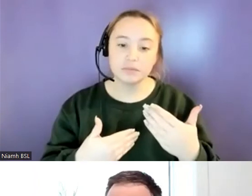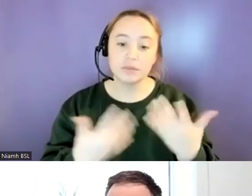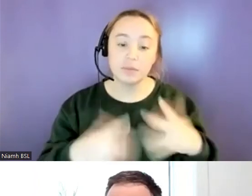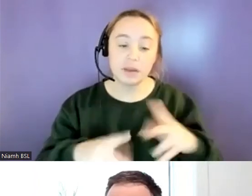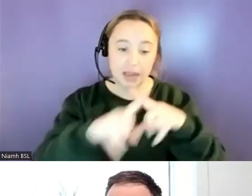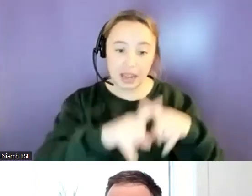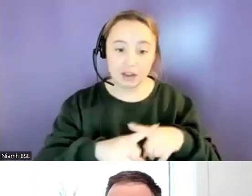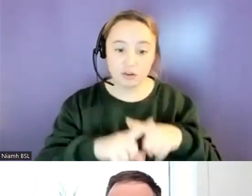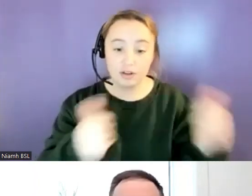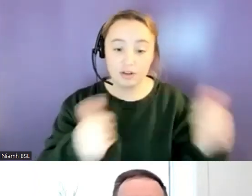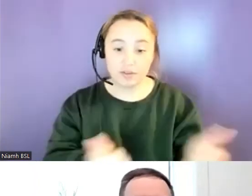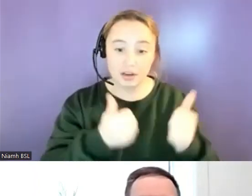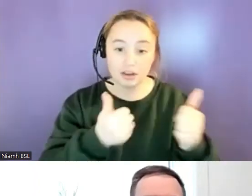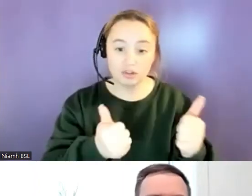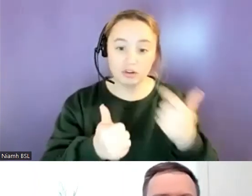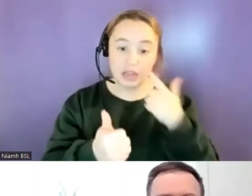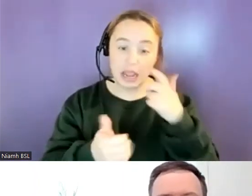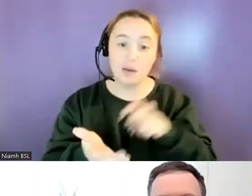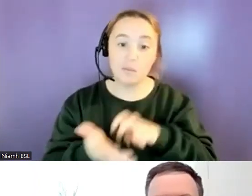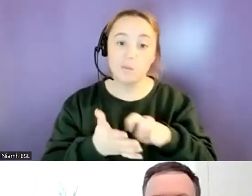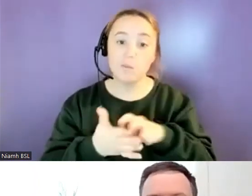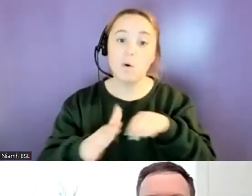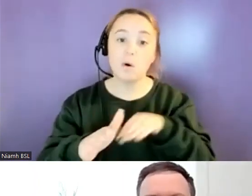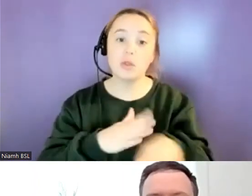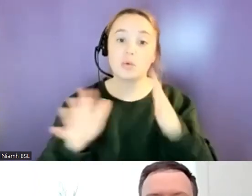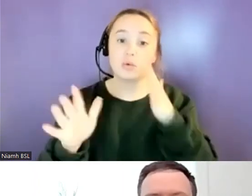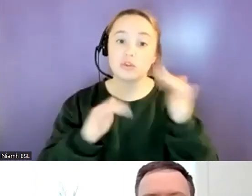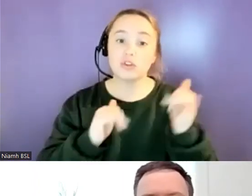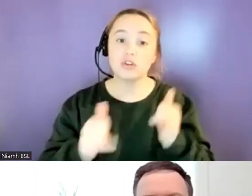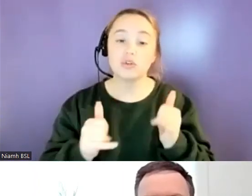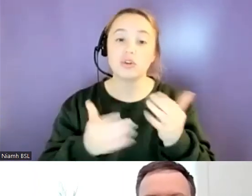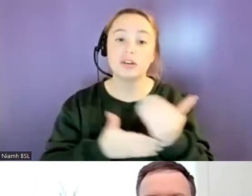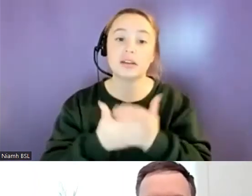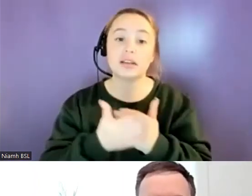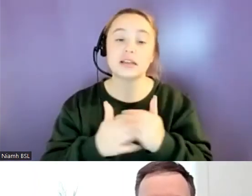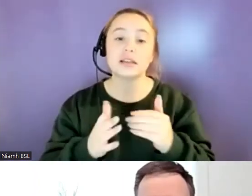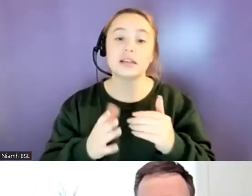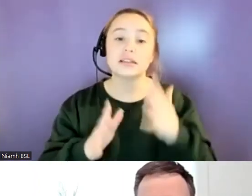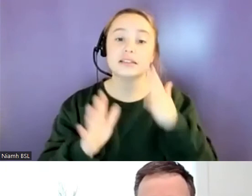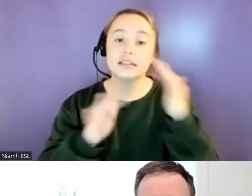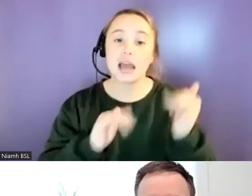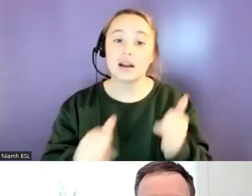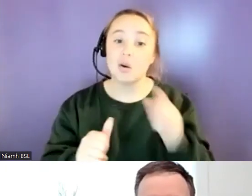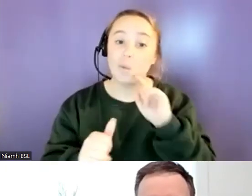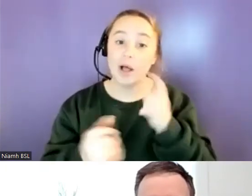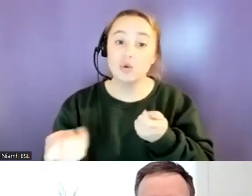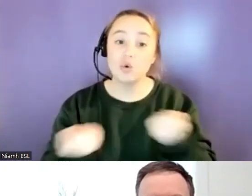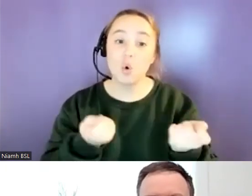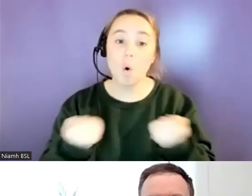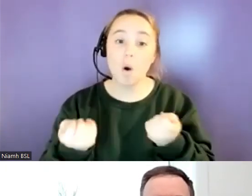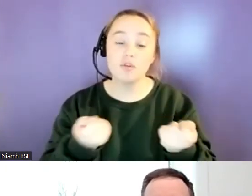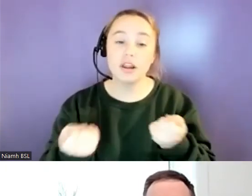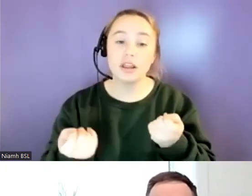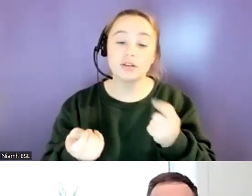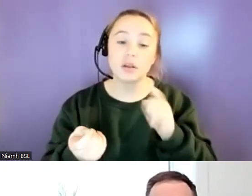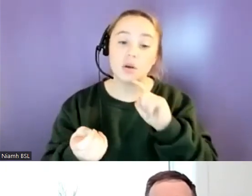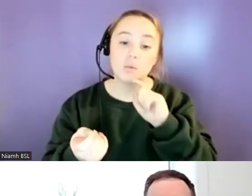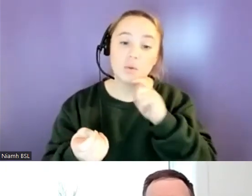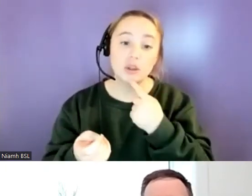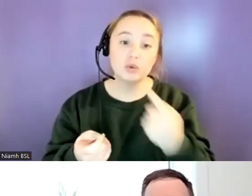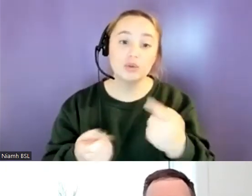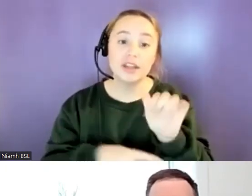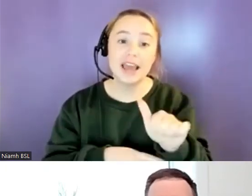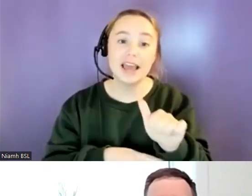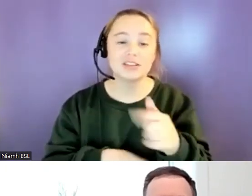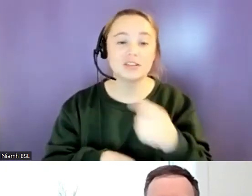x-rayed so they can walk through the security scanner, will you cooperate with this question? Will you oblige? Or will you say, no,